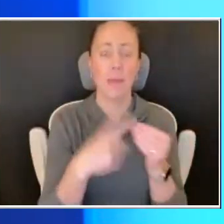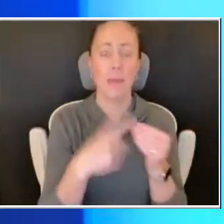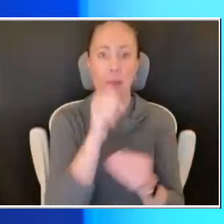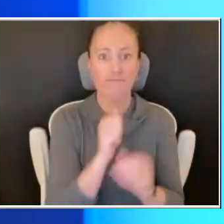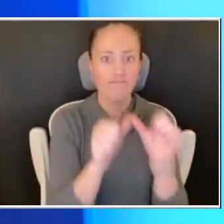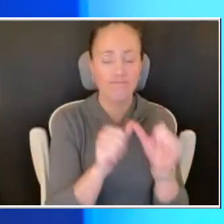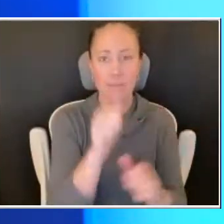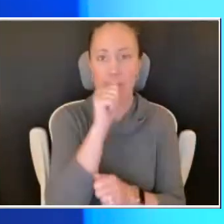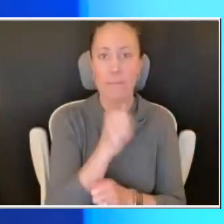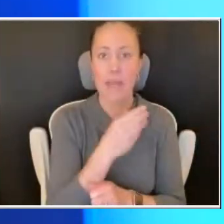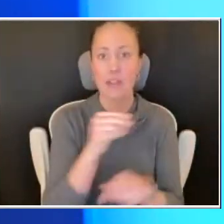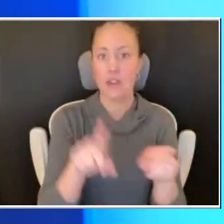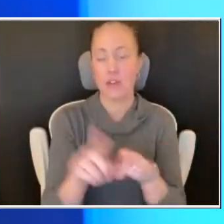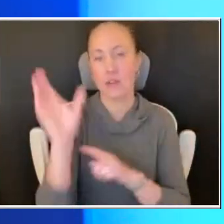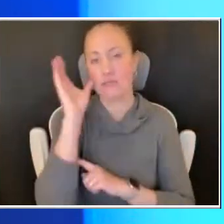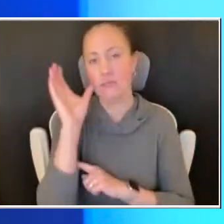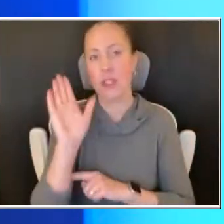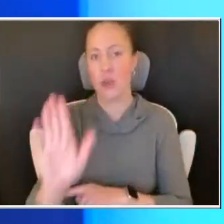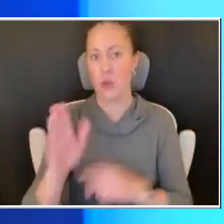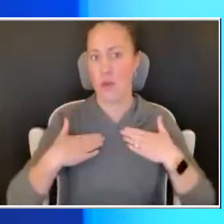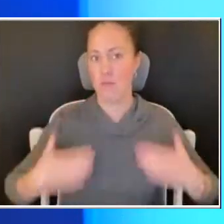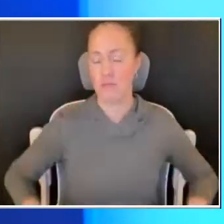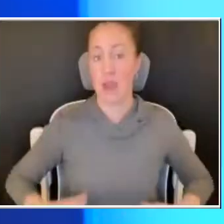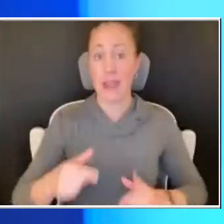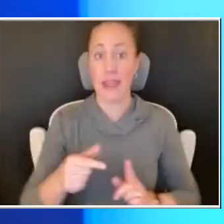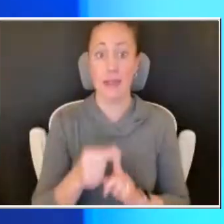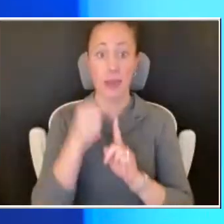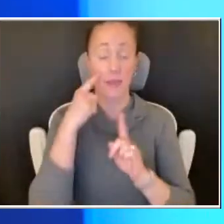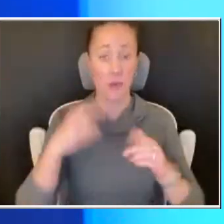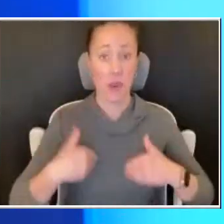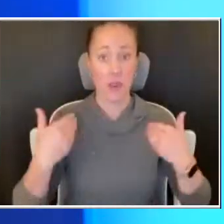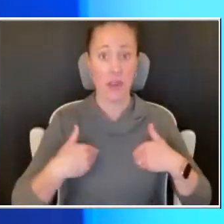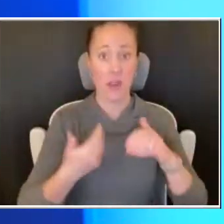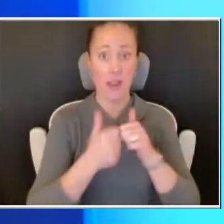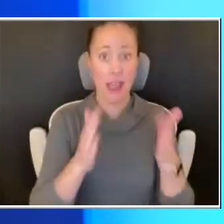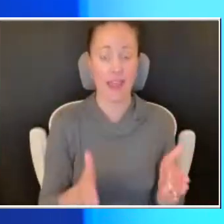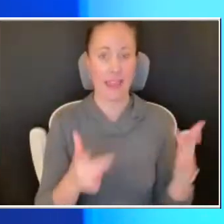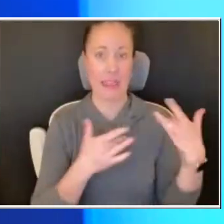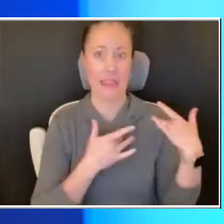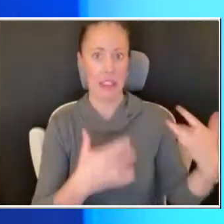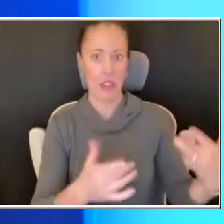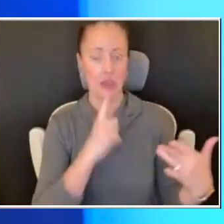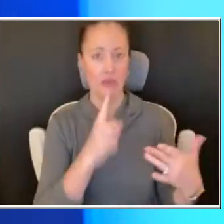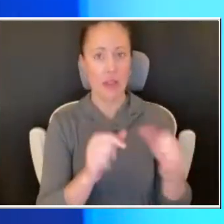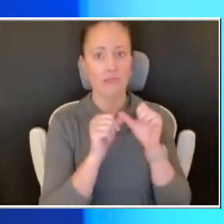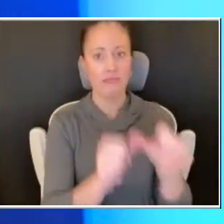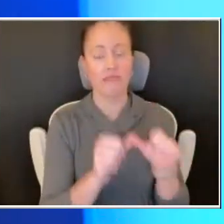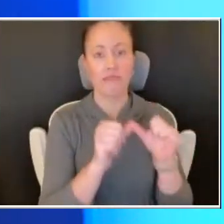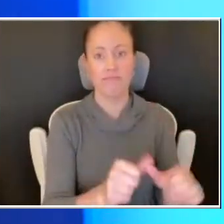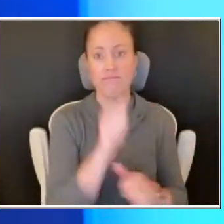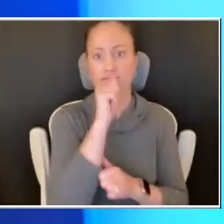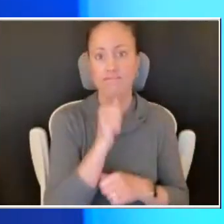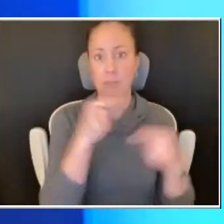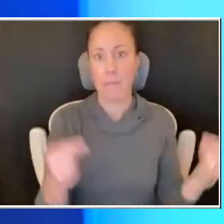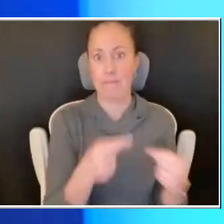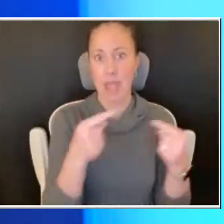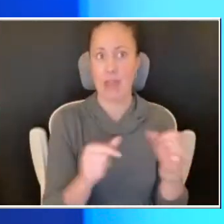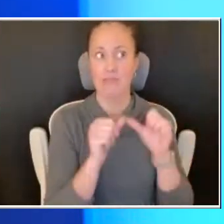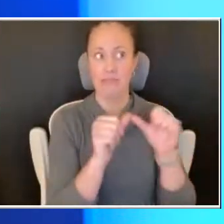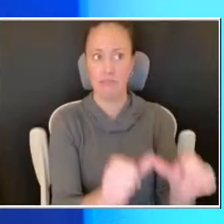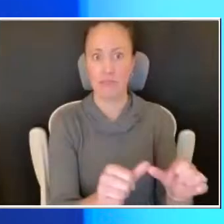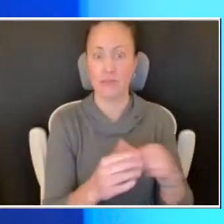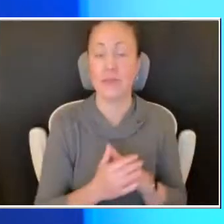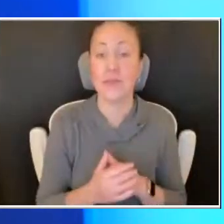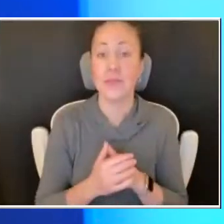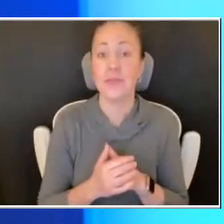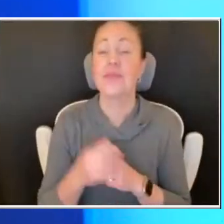body, especially for young athletes who are often conditioned to push through their pain. For Kate Ingram, sports aren't just what she